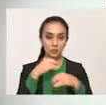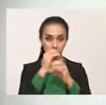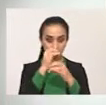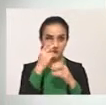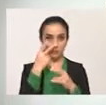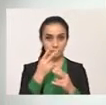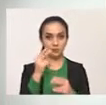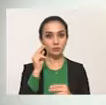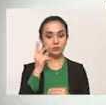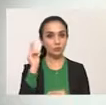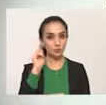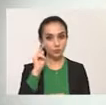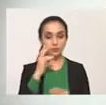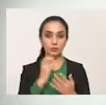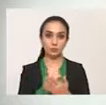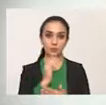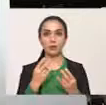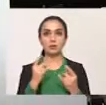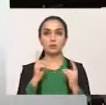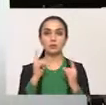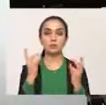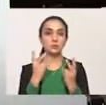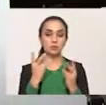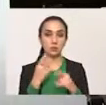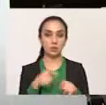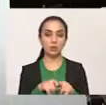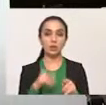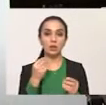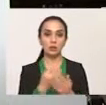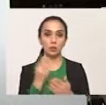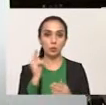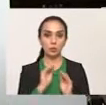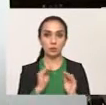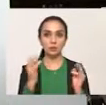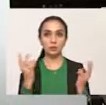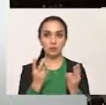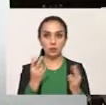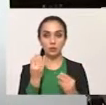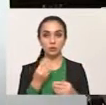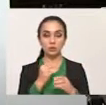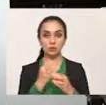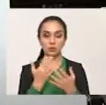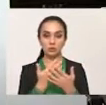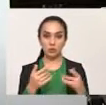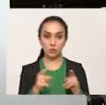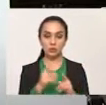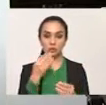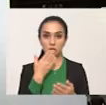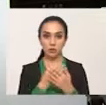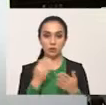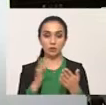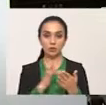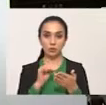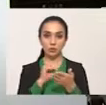mikroskopda o'rganishdan iborat bo'ladi. Aziz o'quvchilar, kerakli jihozlarni siz